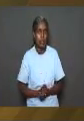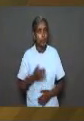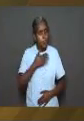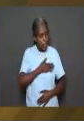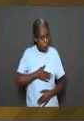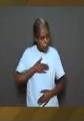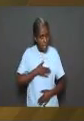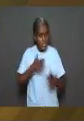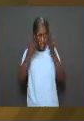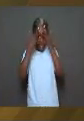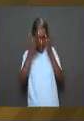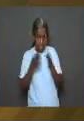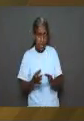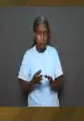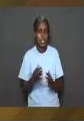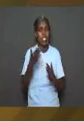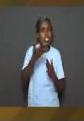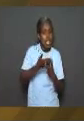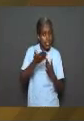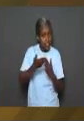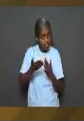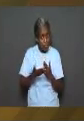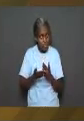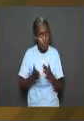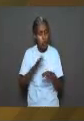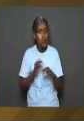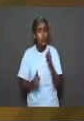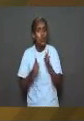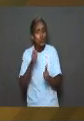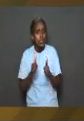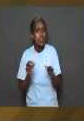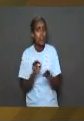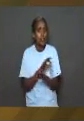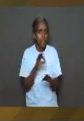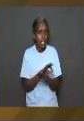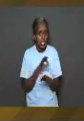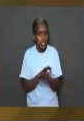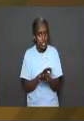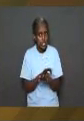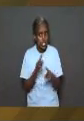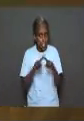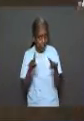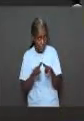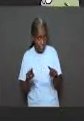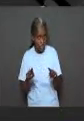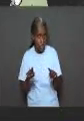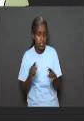Please determine the intervals on which this function is differentiable.